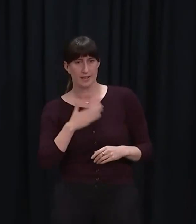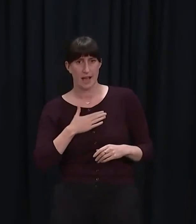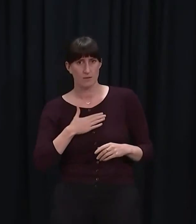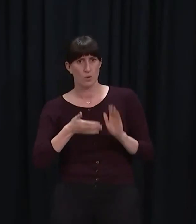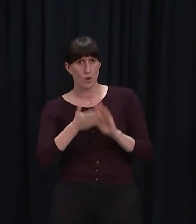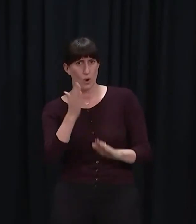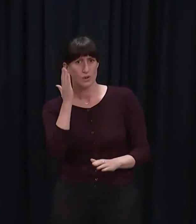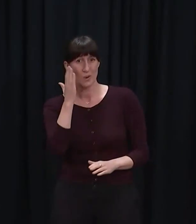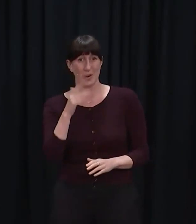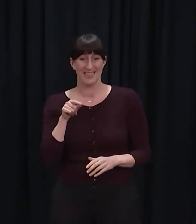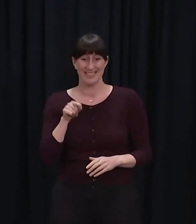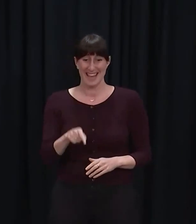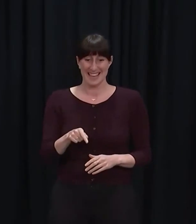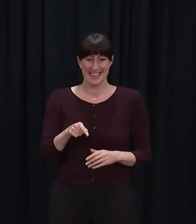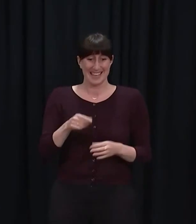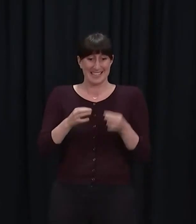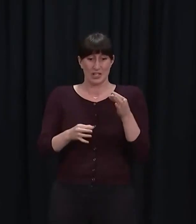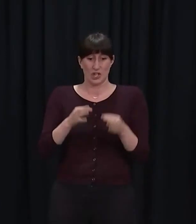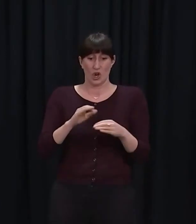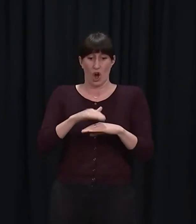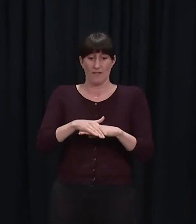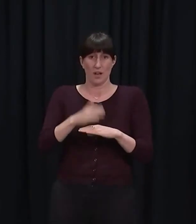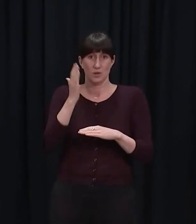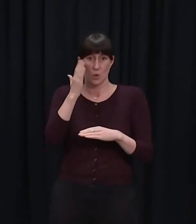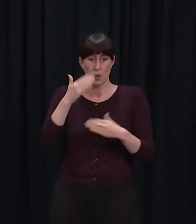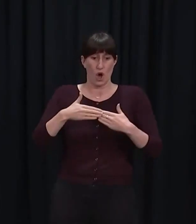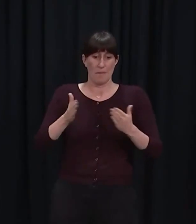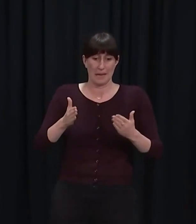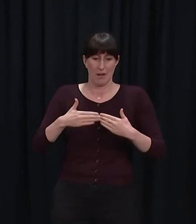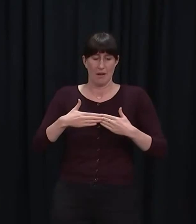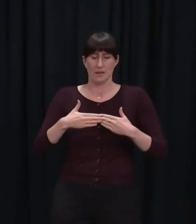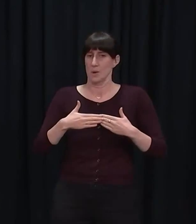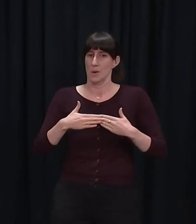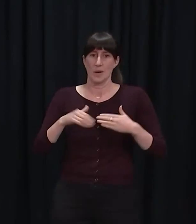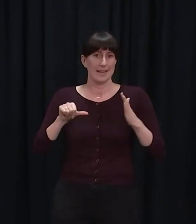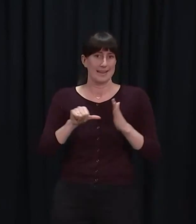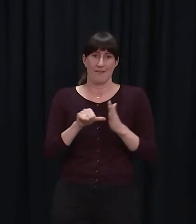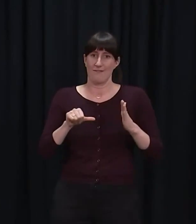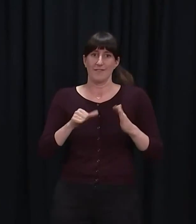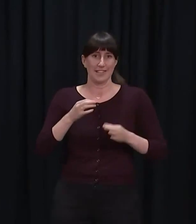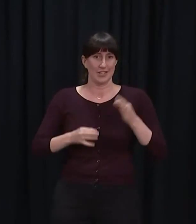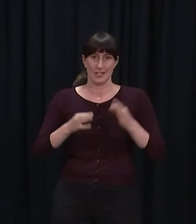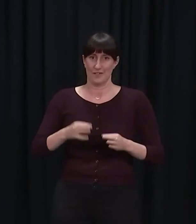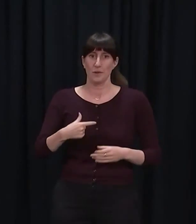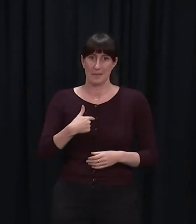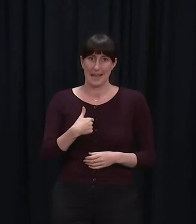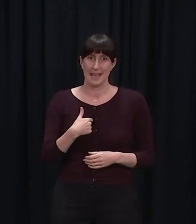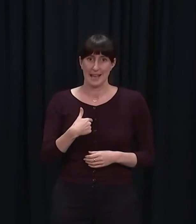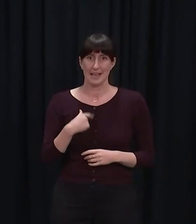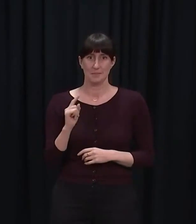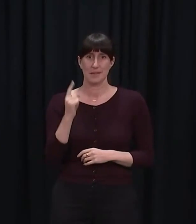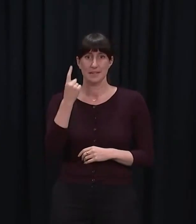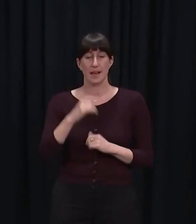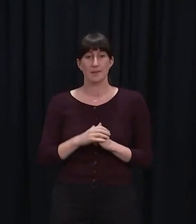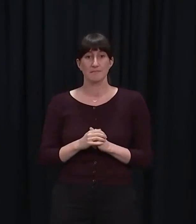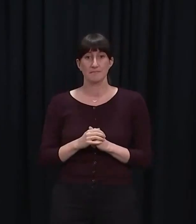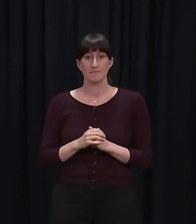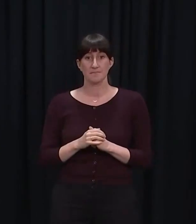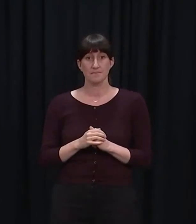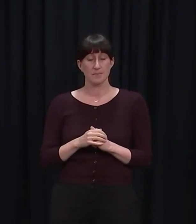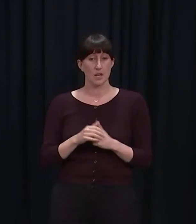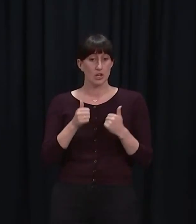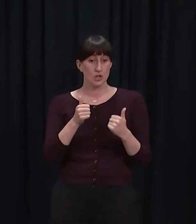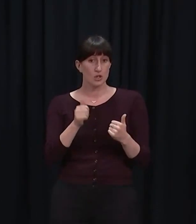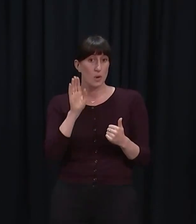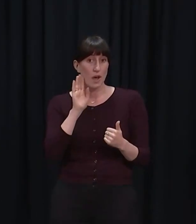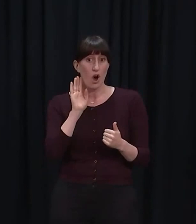of the toughest decisions that I've had to make as the Minister. It's pleased to hear reports from those who are returning to school this